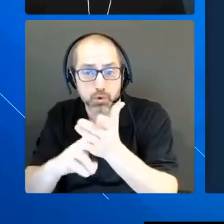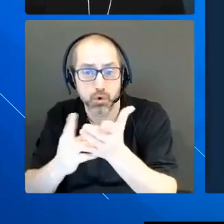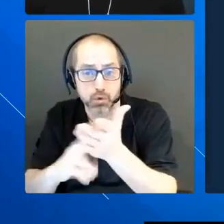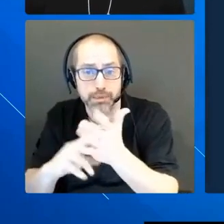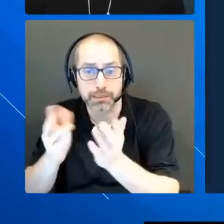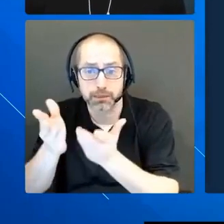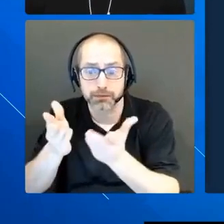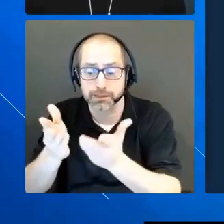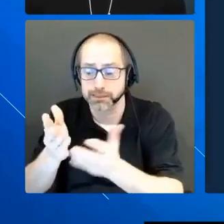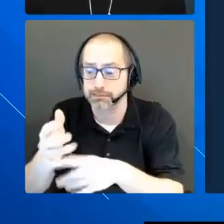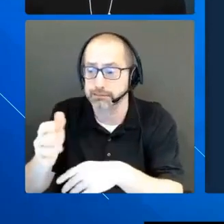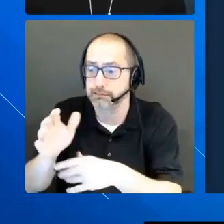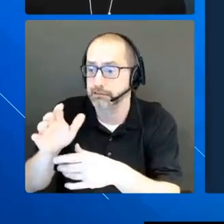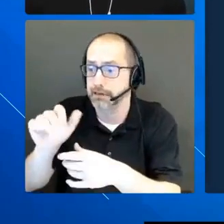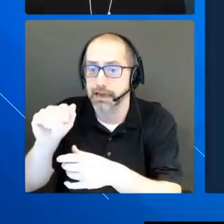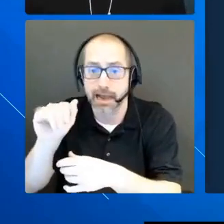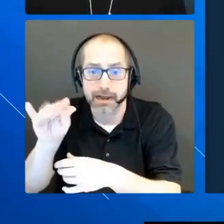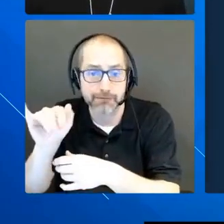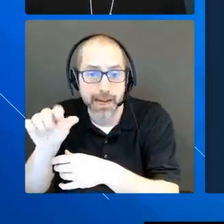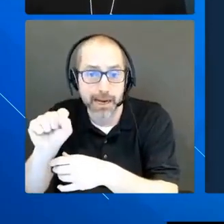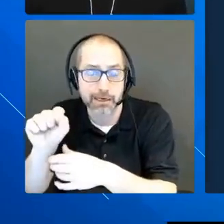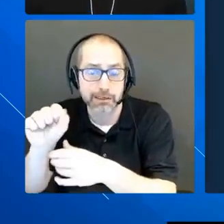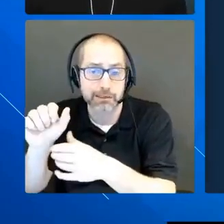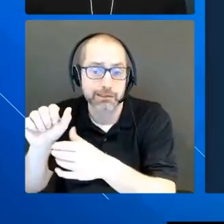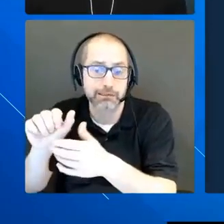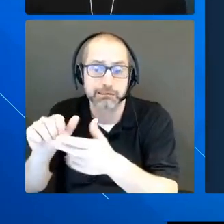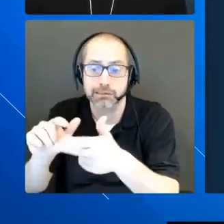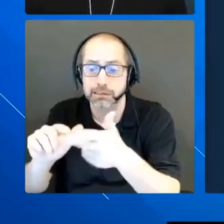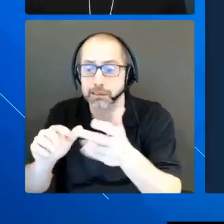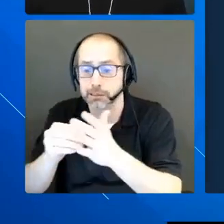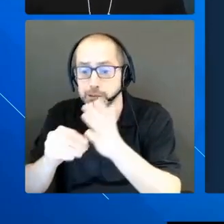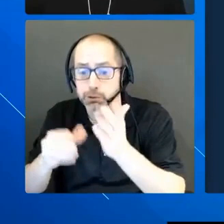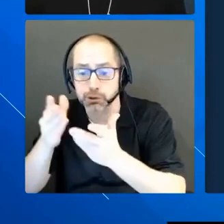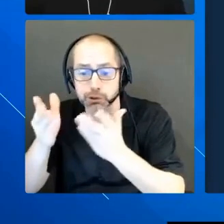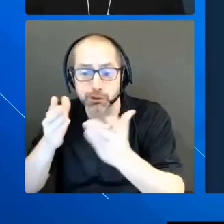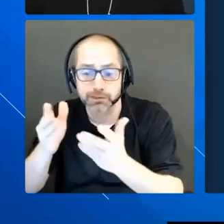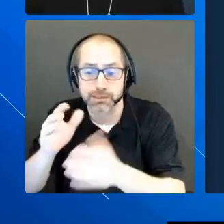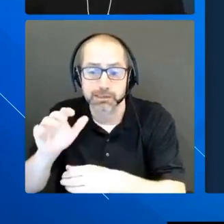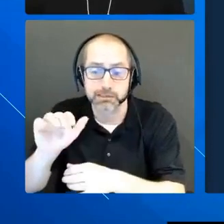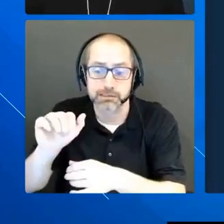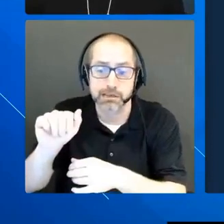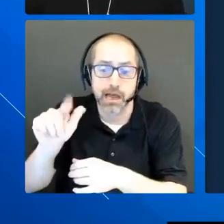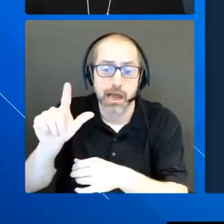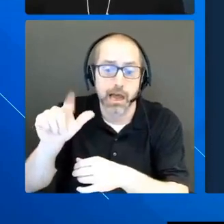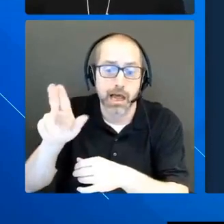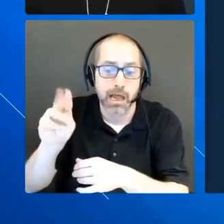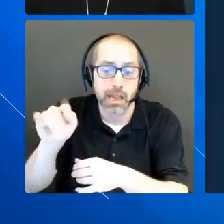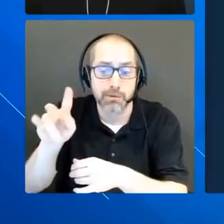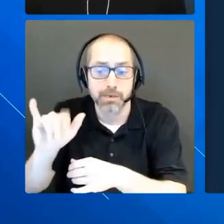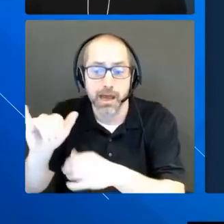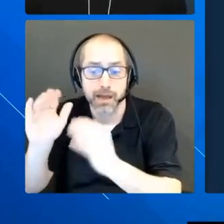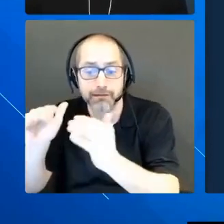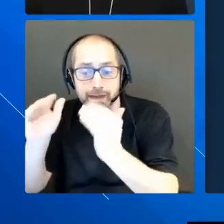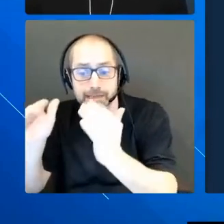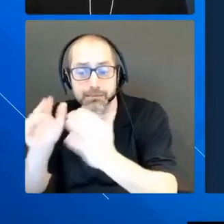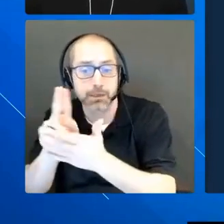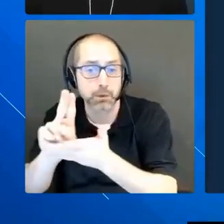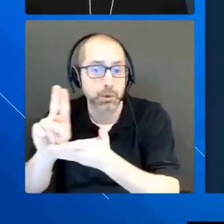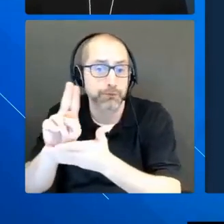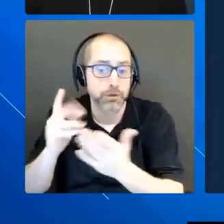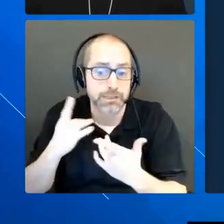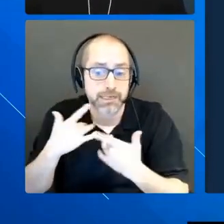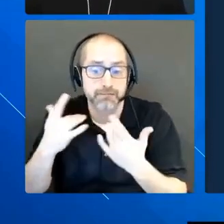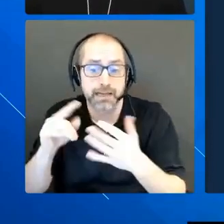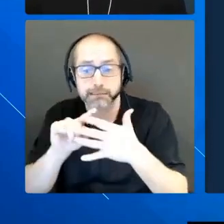Academic Affairs, Student Services, Alumni and Advancement, University Events, or something else? If you find that